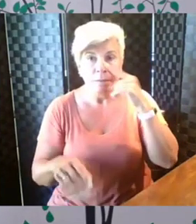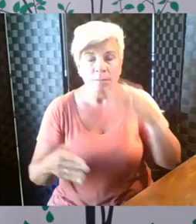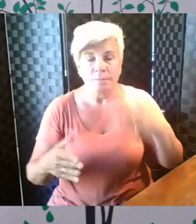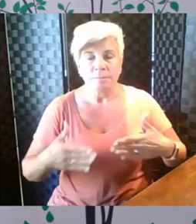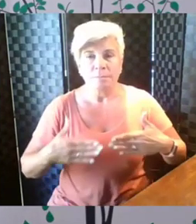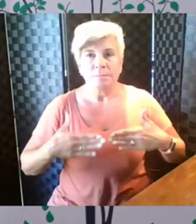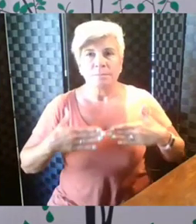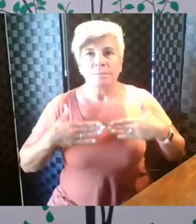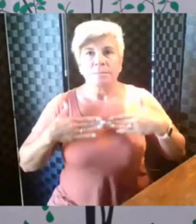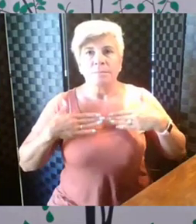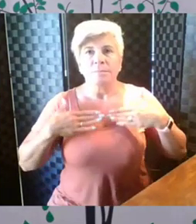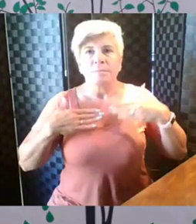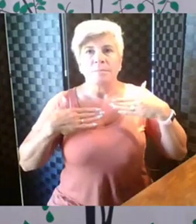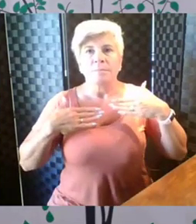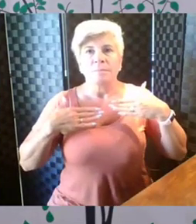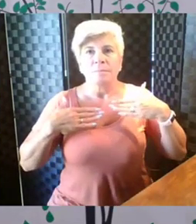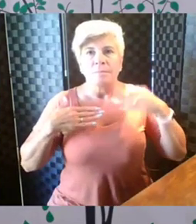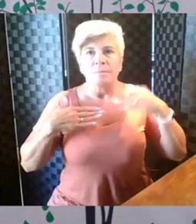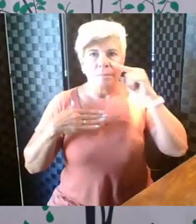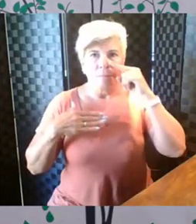in,